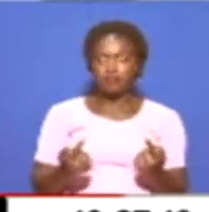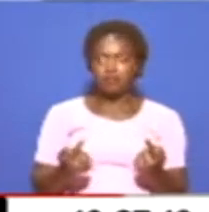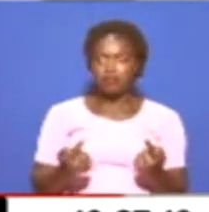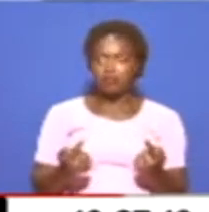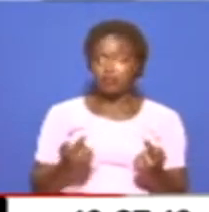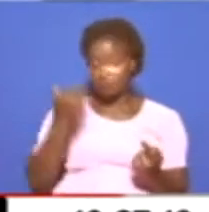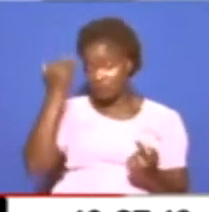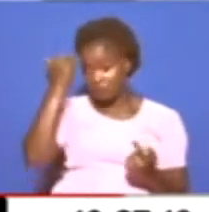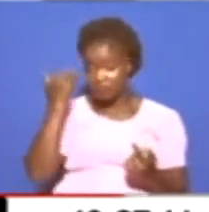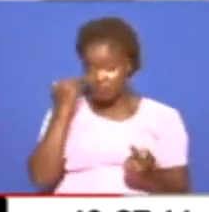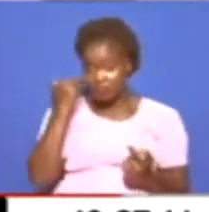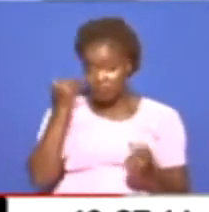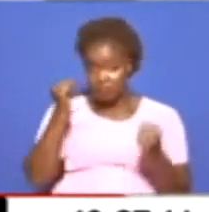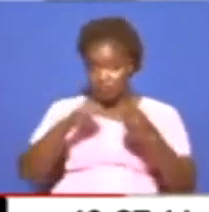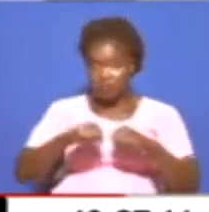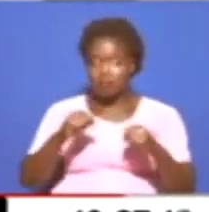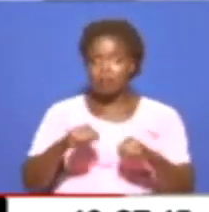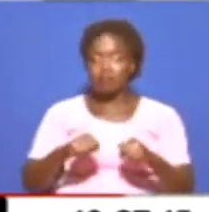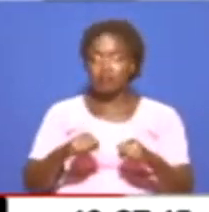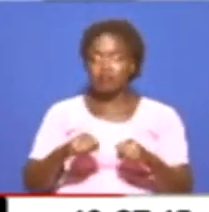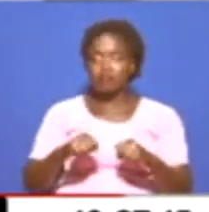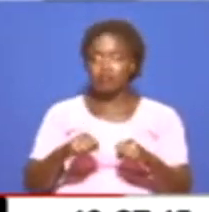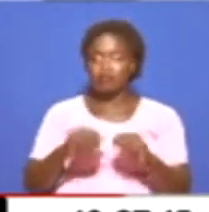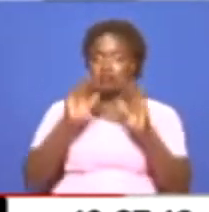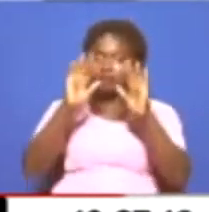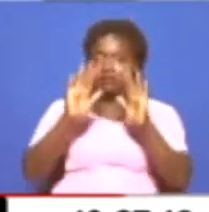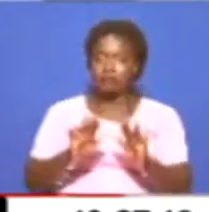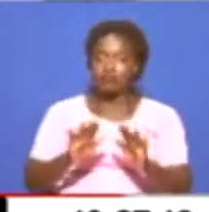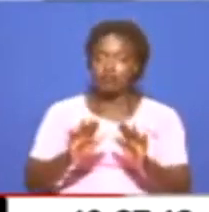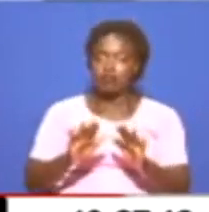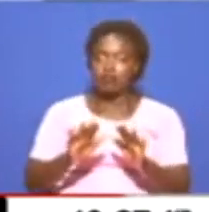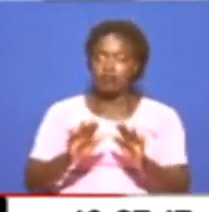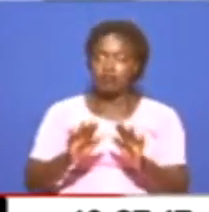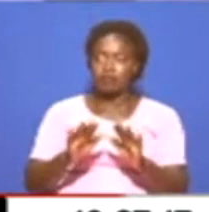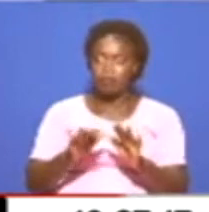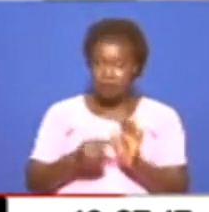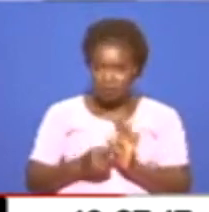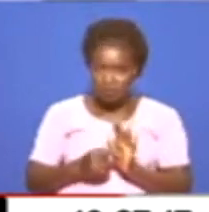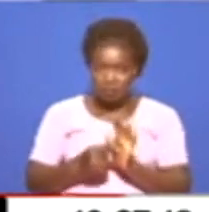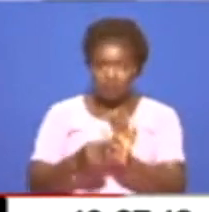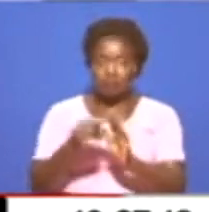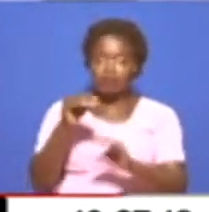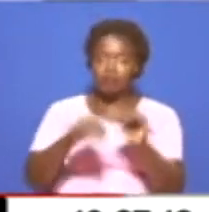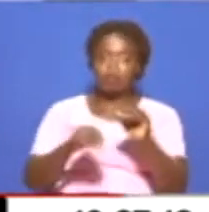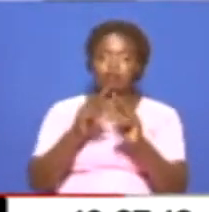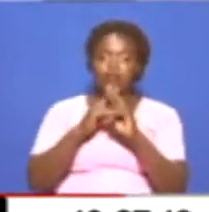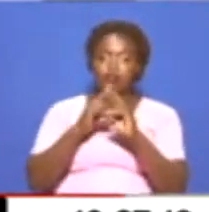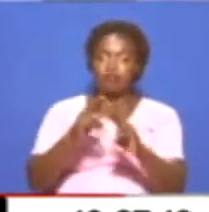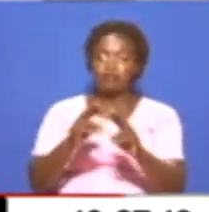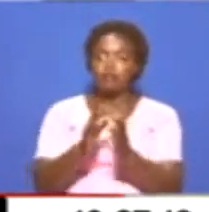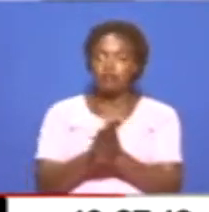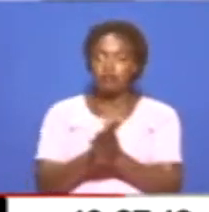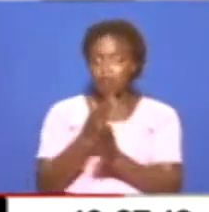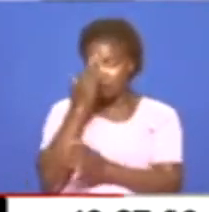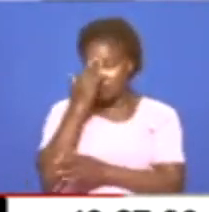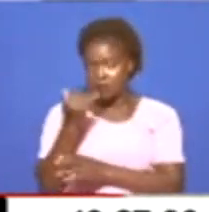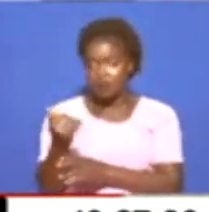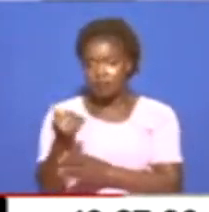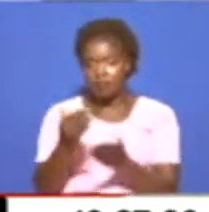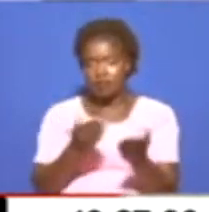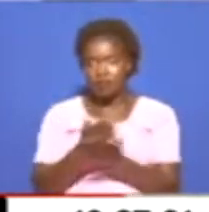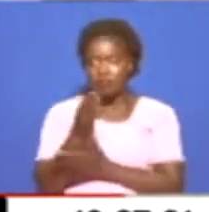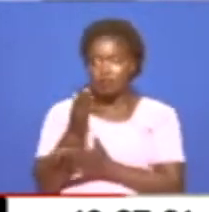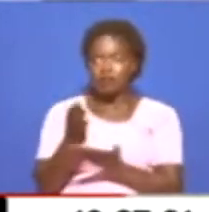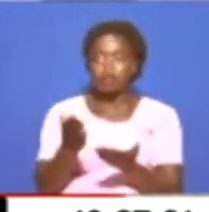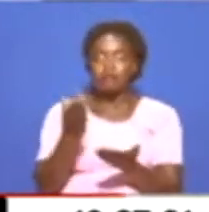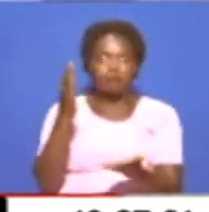court agreed there was the importance of live streaming of election yes. results, largely because it ensures the verifiability